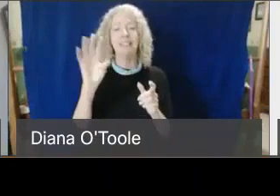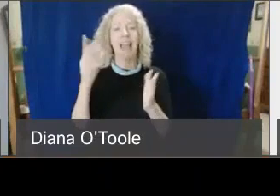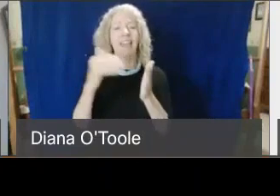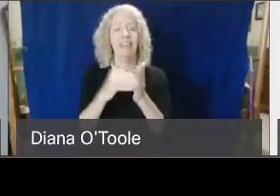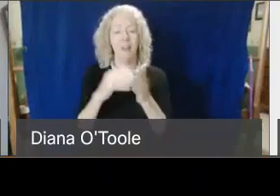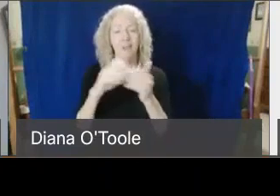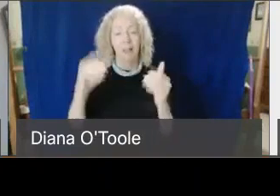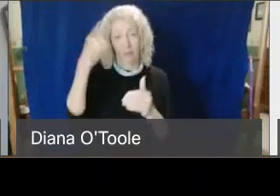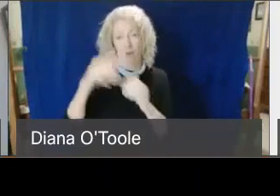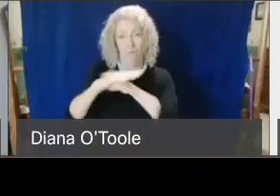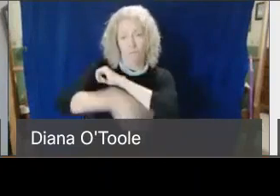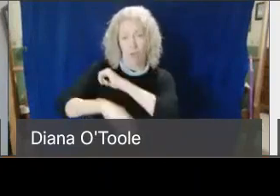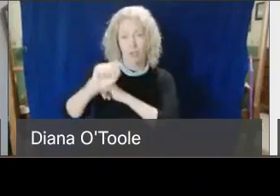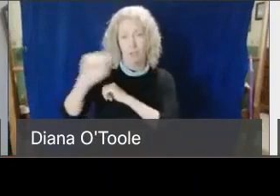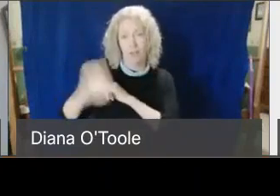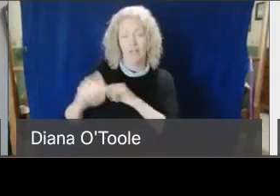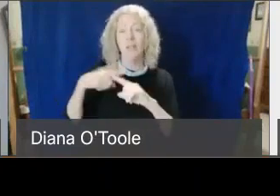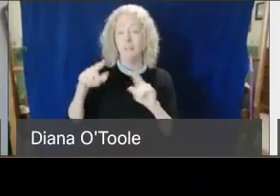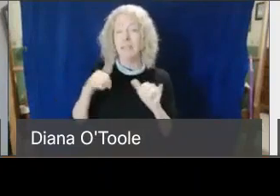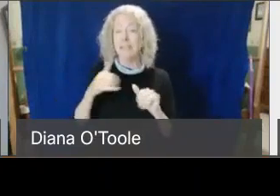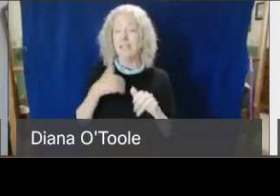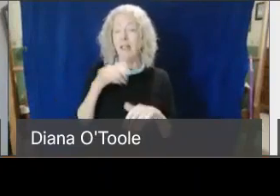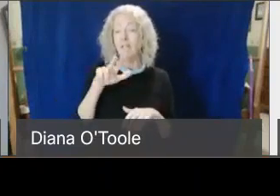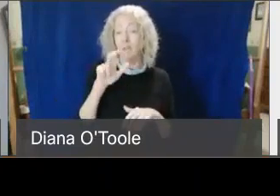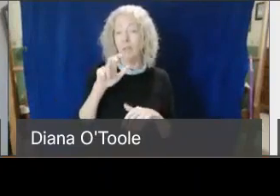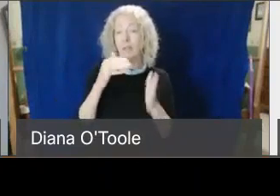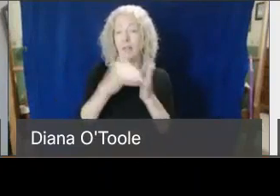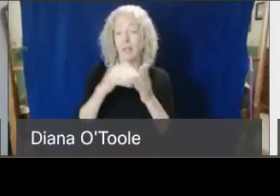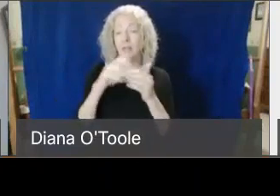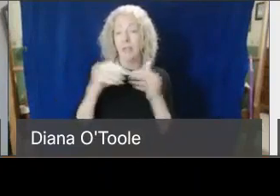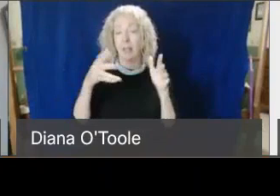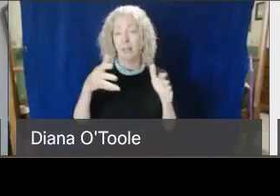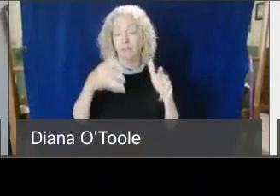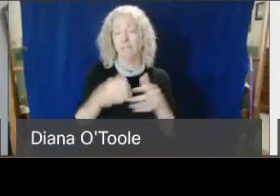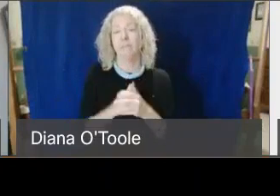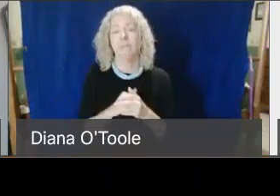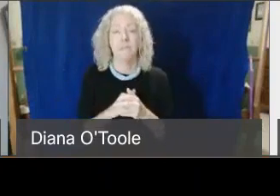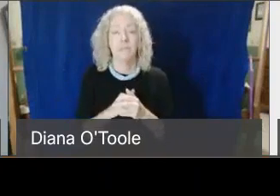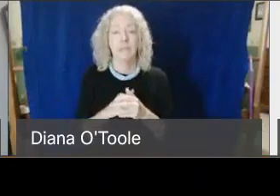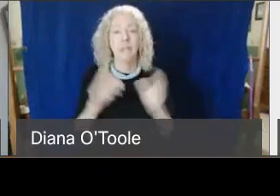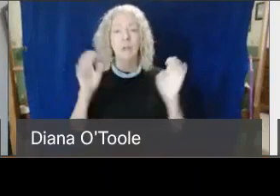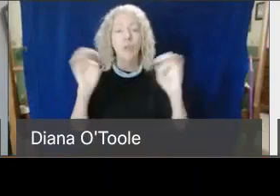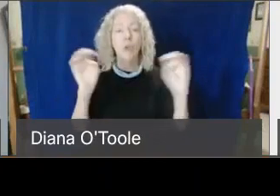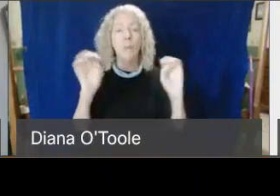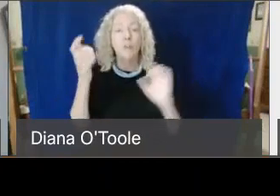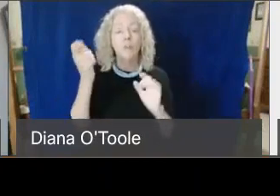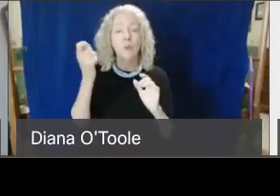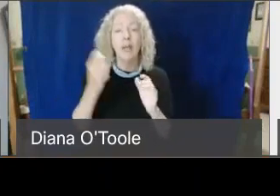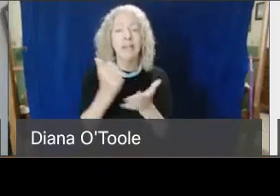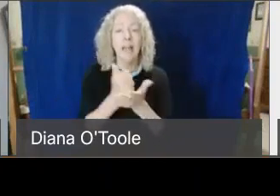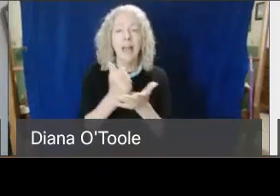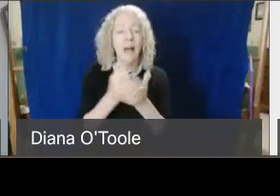still have almost $300,000 available. And these emergency grants are to help with things like food,